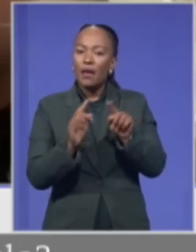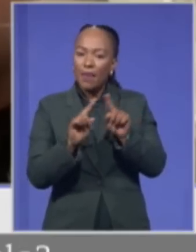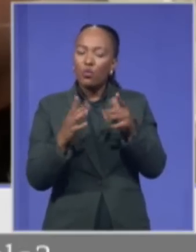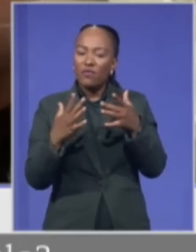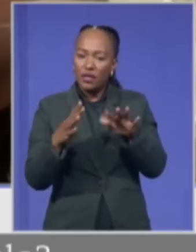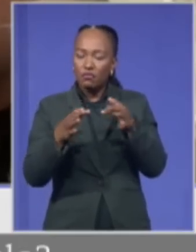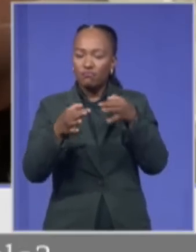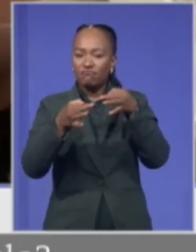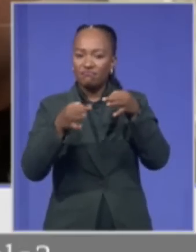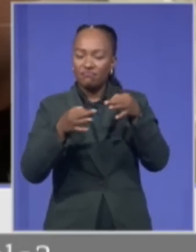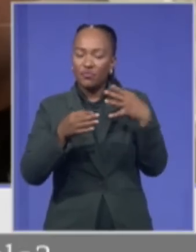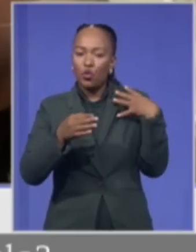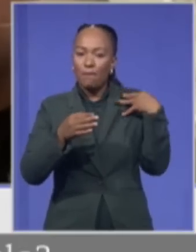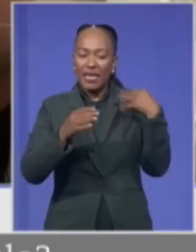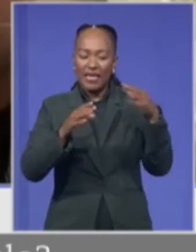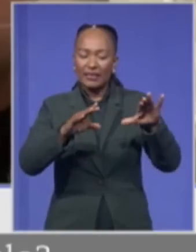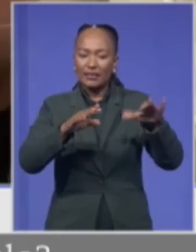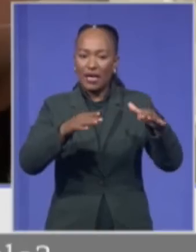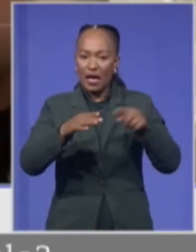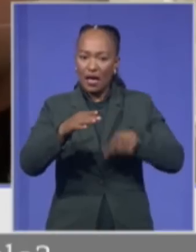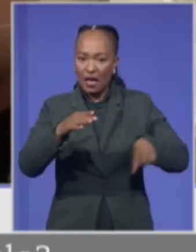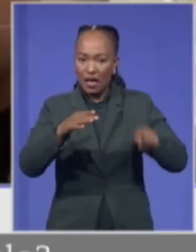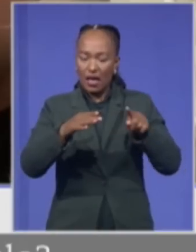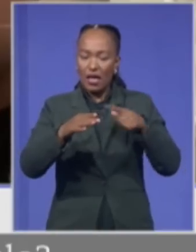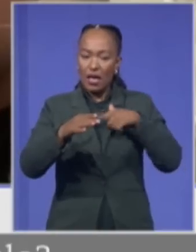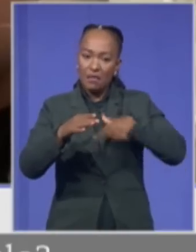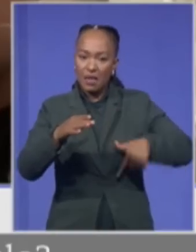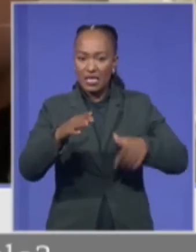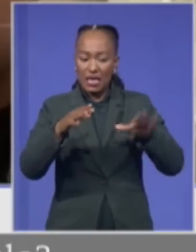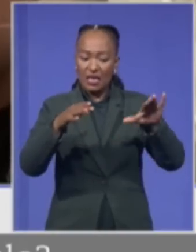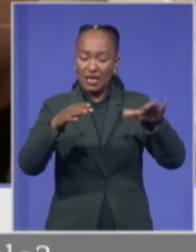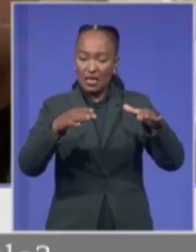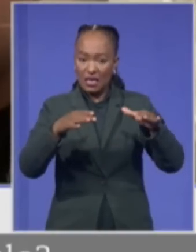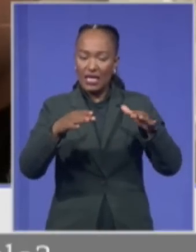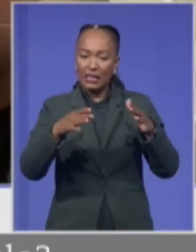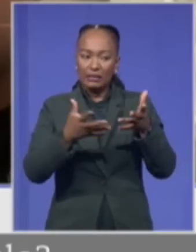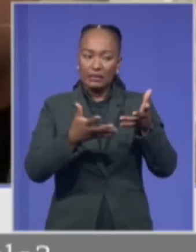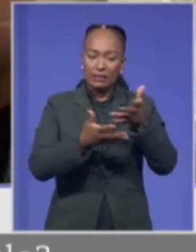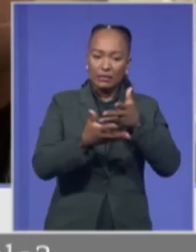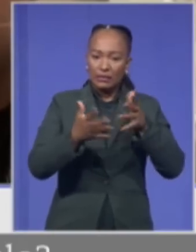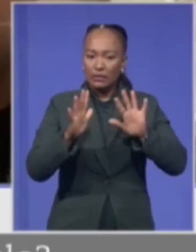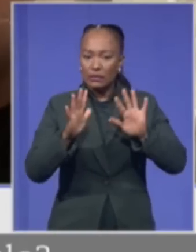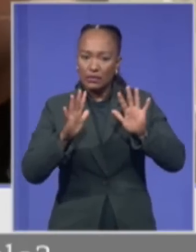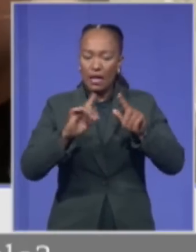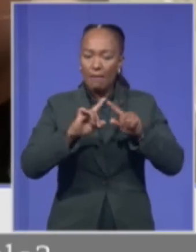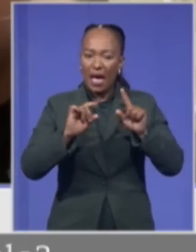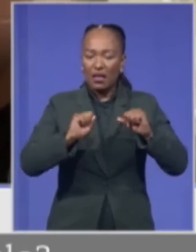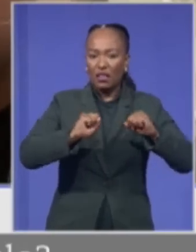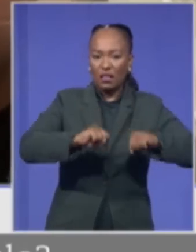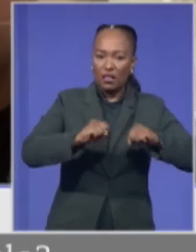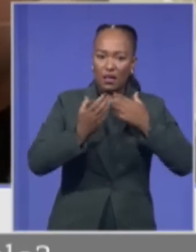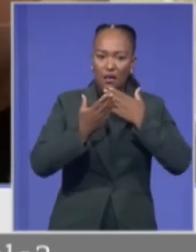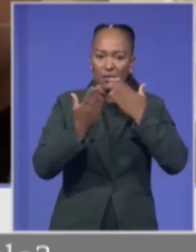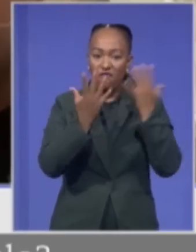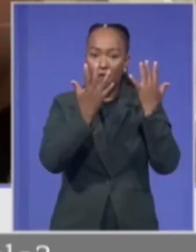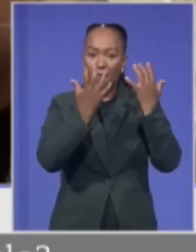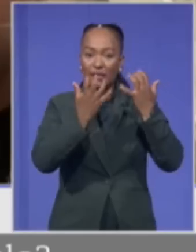ko kabineteng ya naga ko khuduthamong ya naga mo o sa kwanwago ka budget statement ye e bontšha